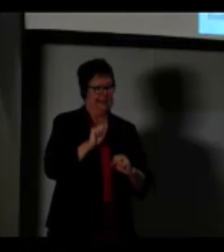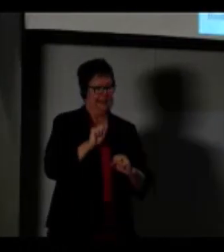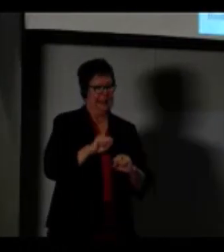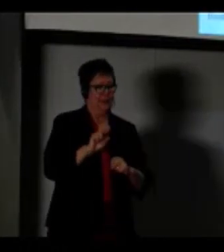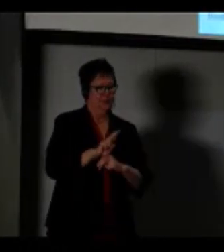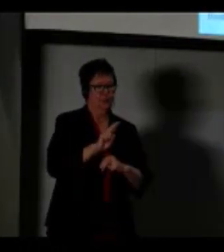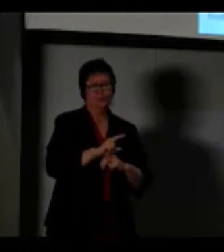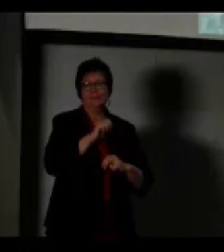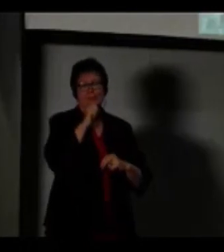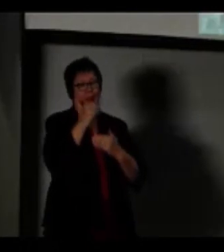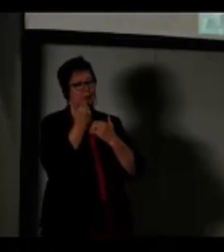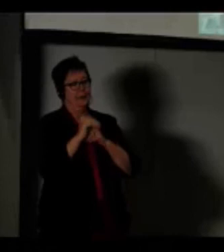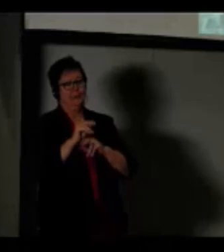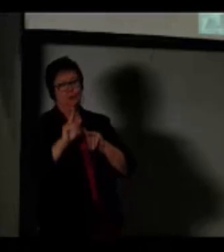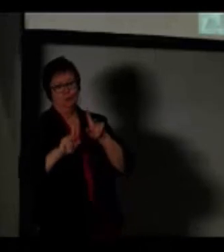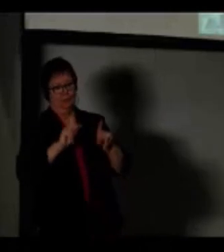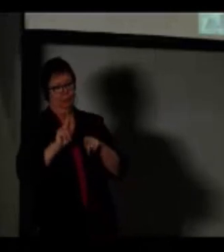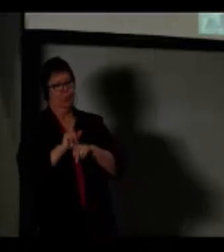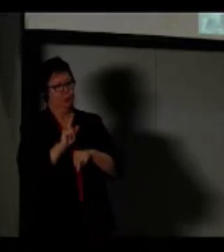people.